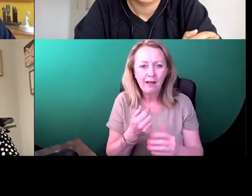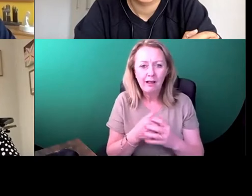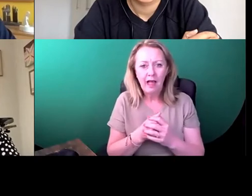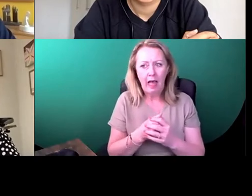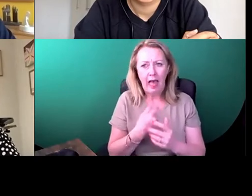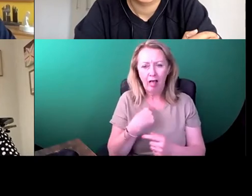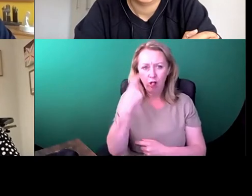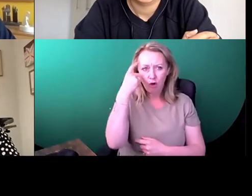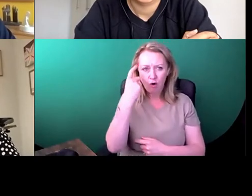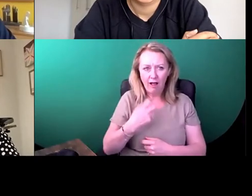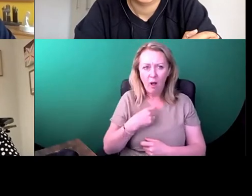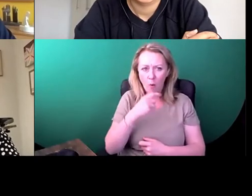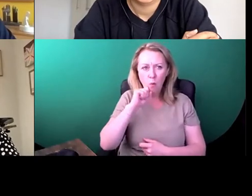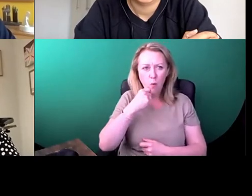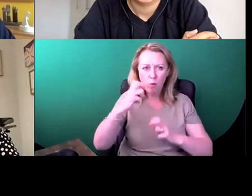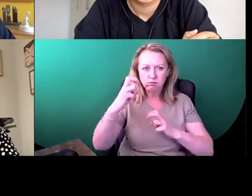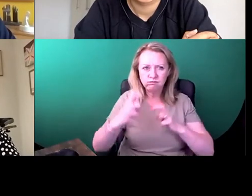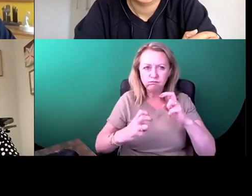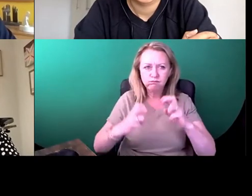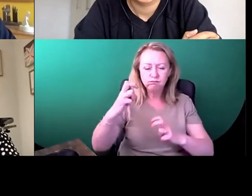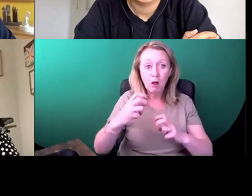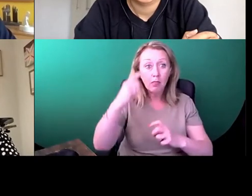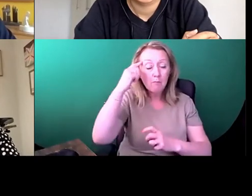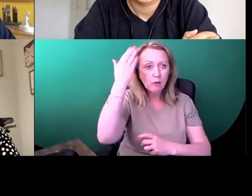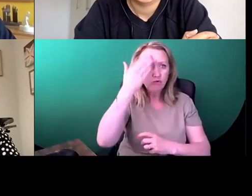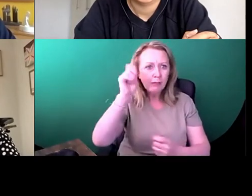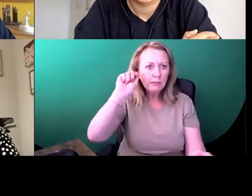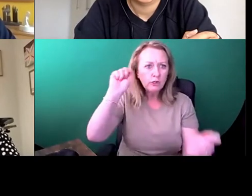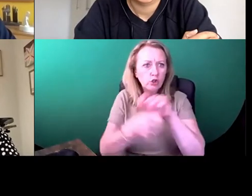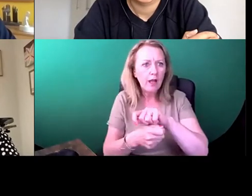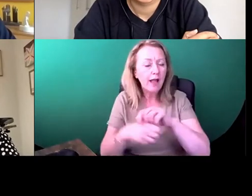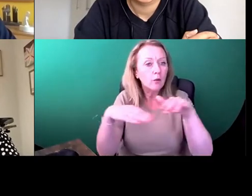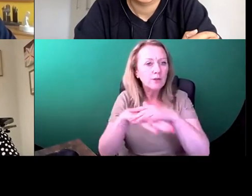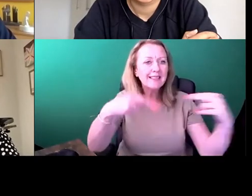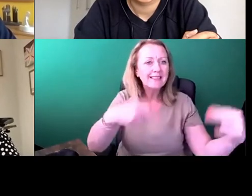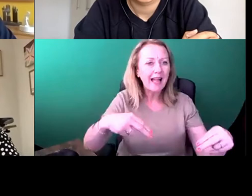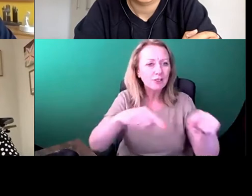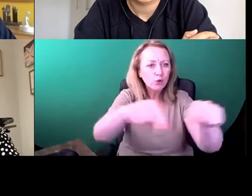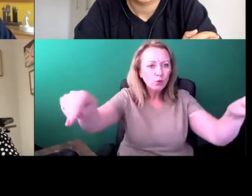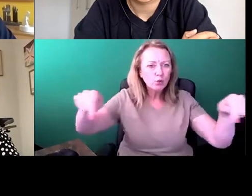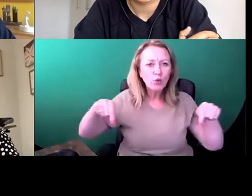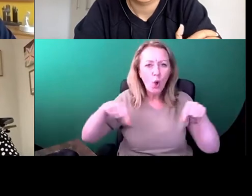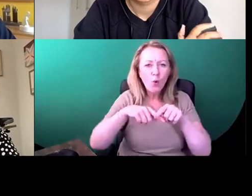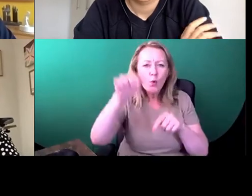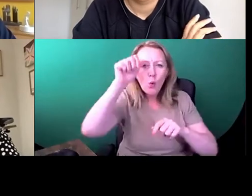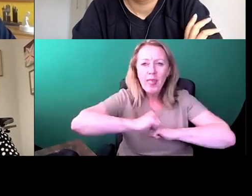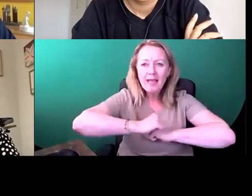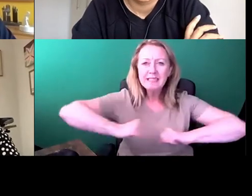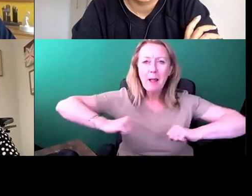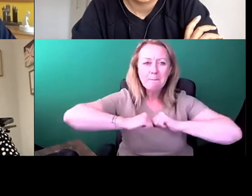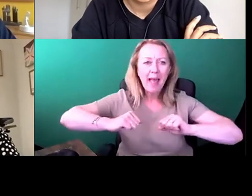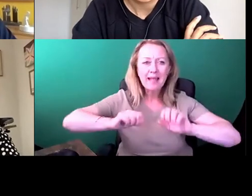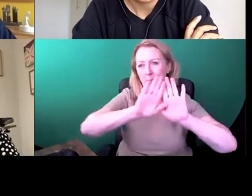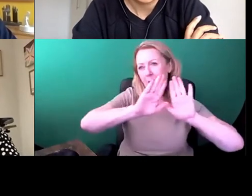on. And then everything started to change in my dream. And I was in a dance studio. You know that sort of space, a long mirror down